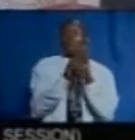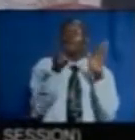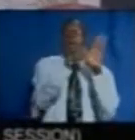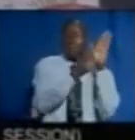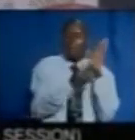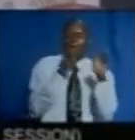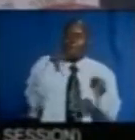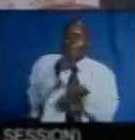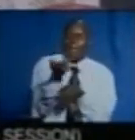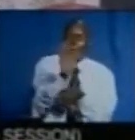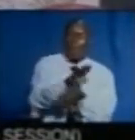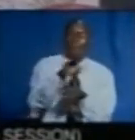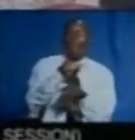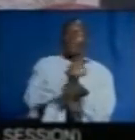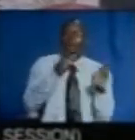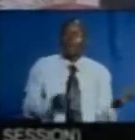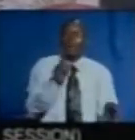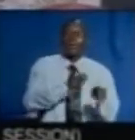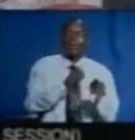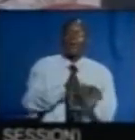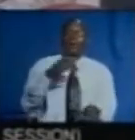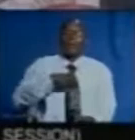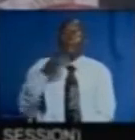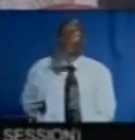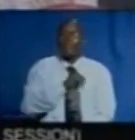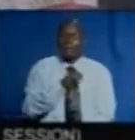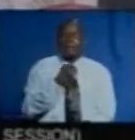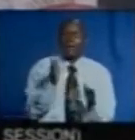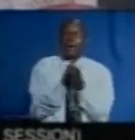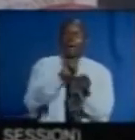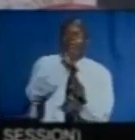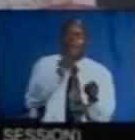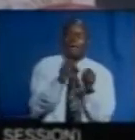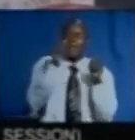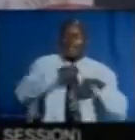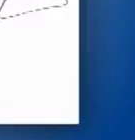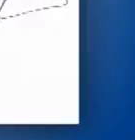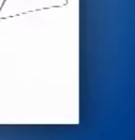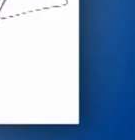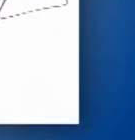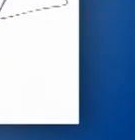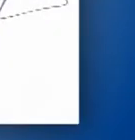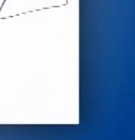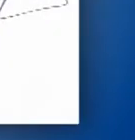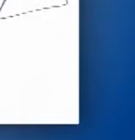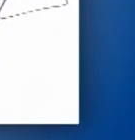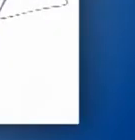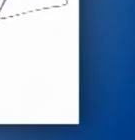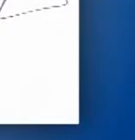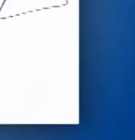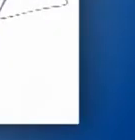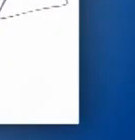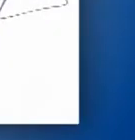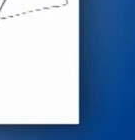commissioners and how much each commissioner or a chairperson, and specifically the chairperson of CIC? The letter itself was not signed